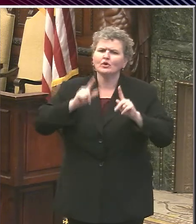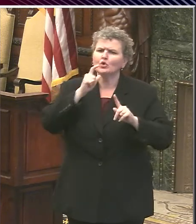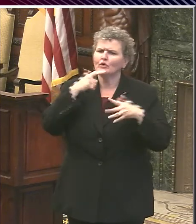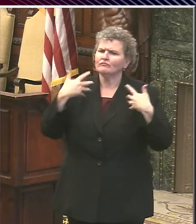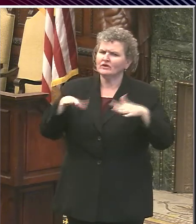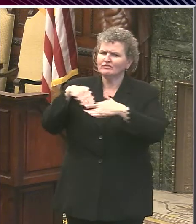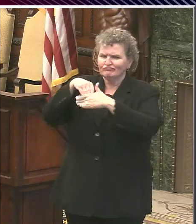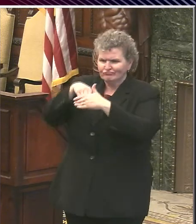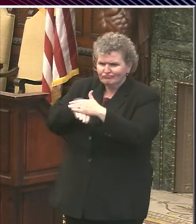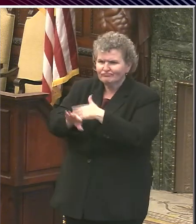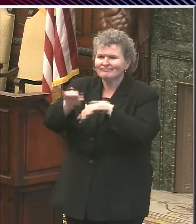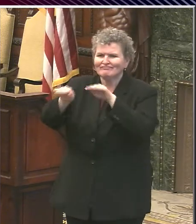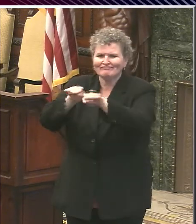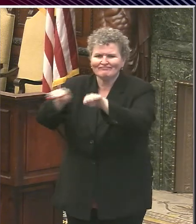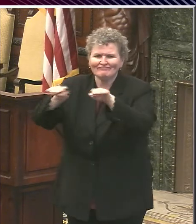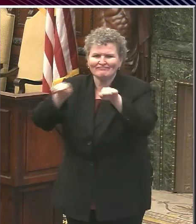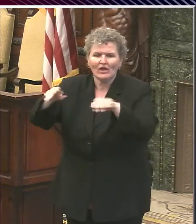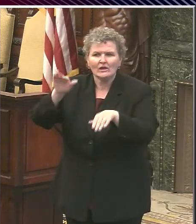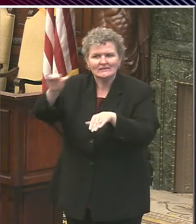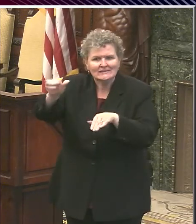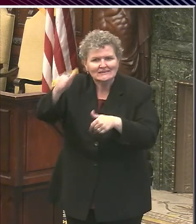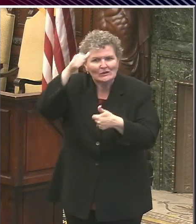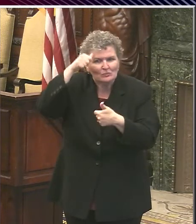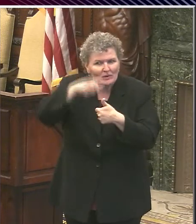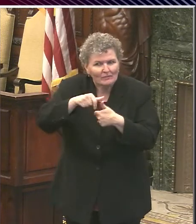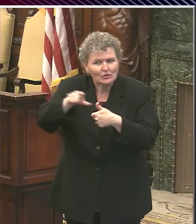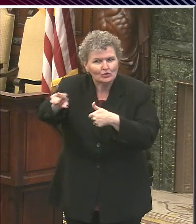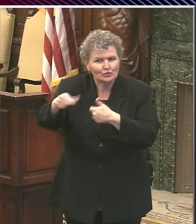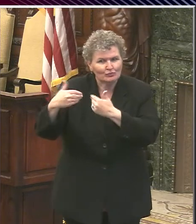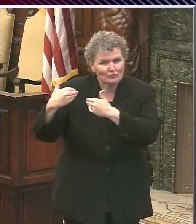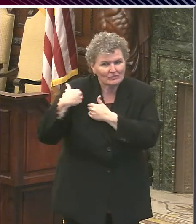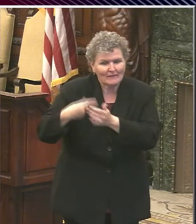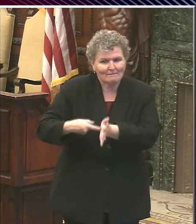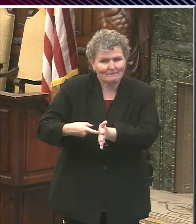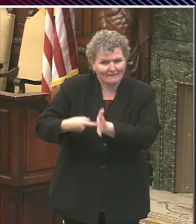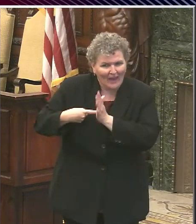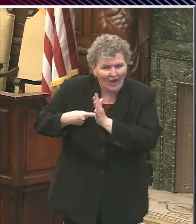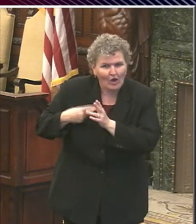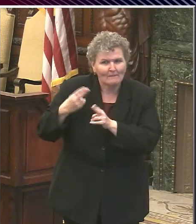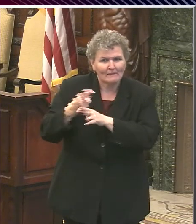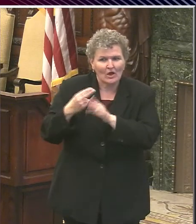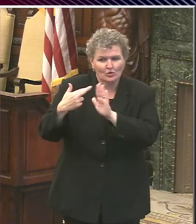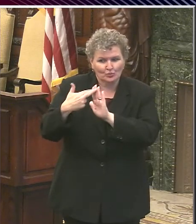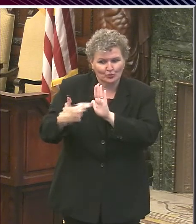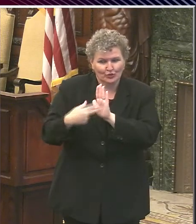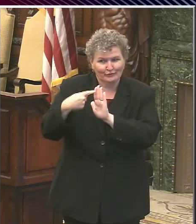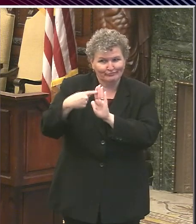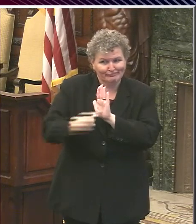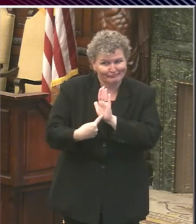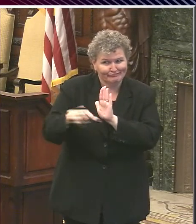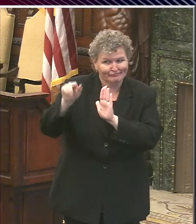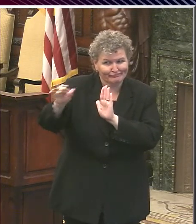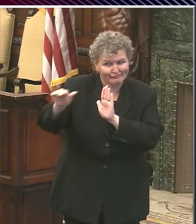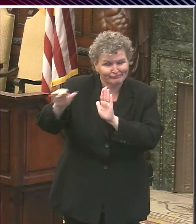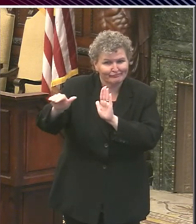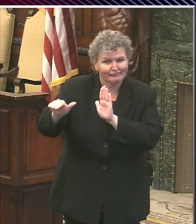requirements are, about what their responsibilities are, providing information about that. Okay, thank you.